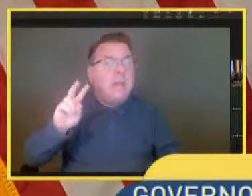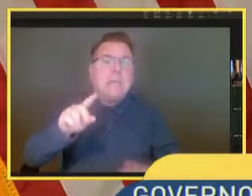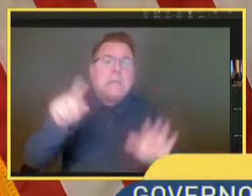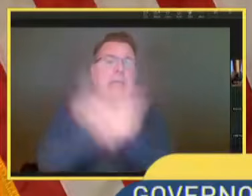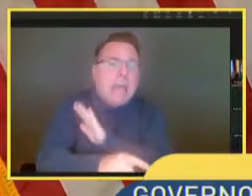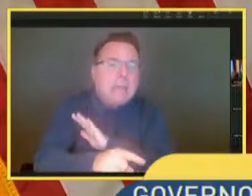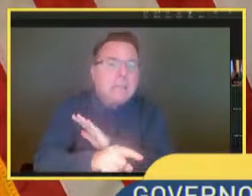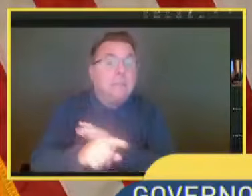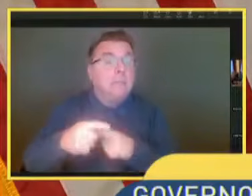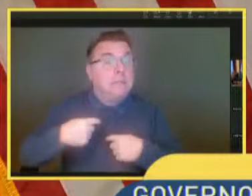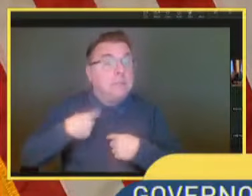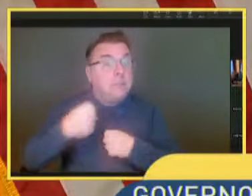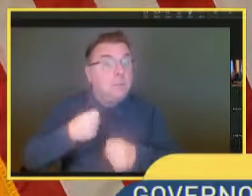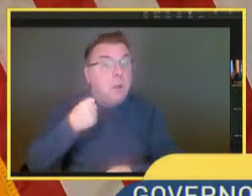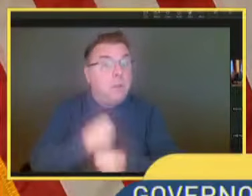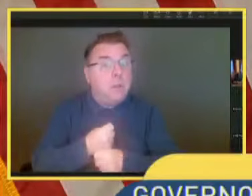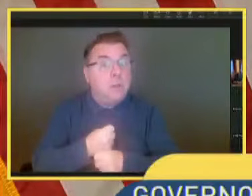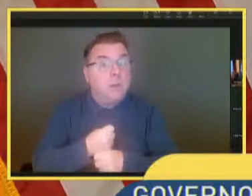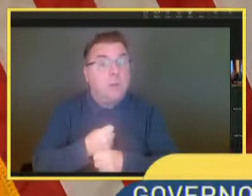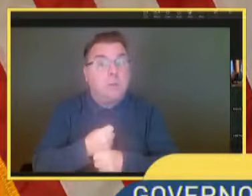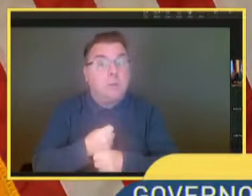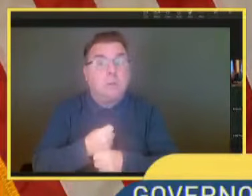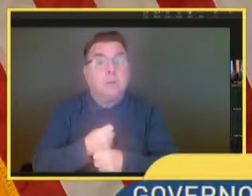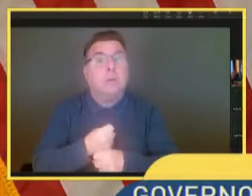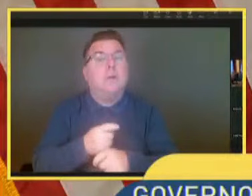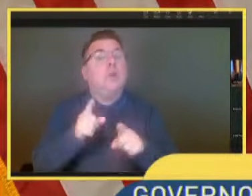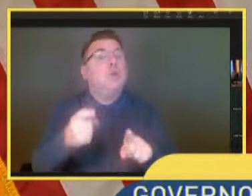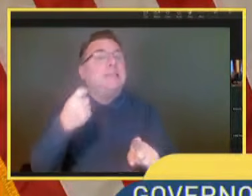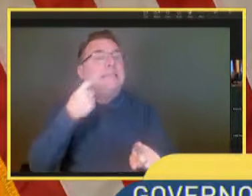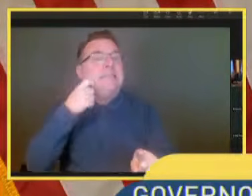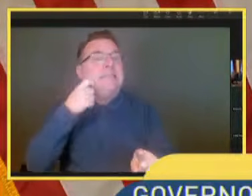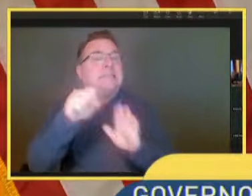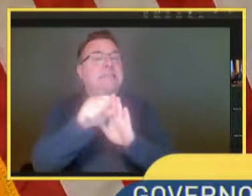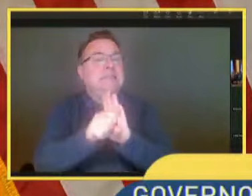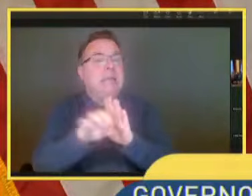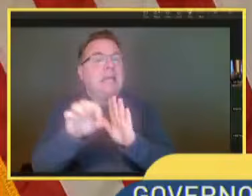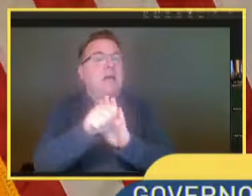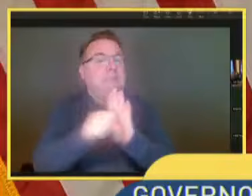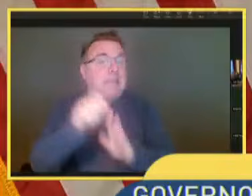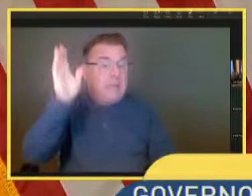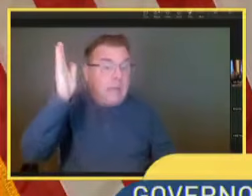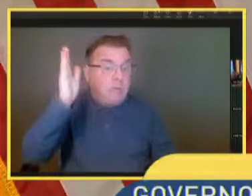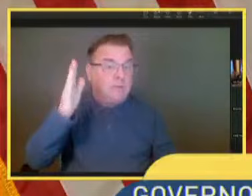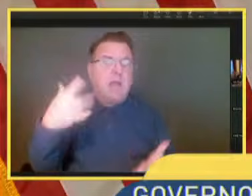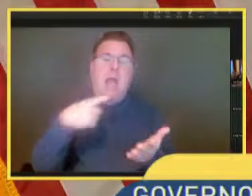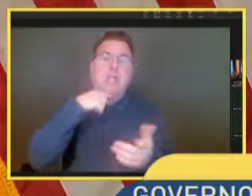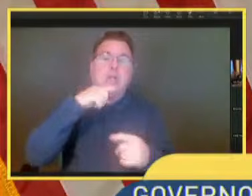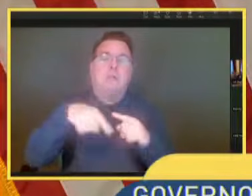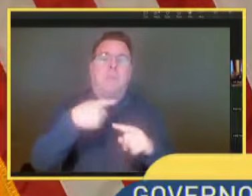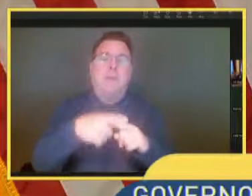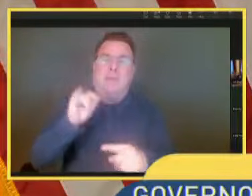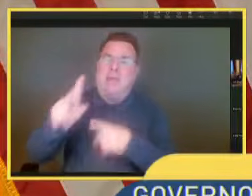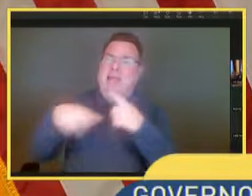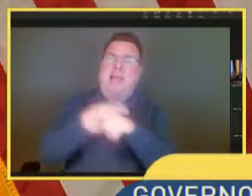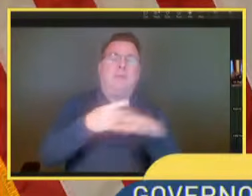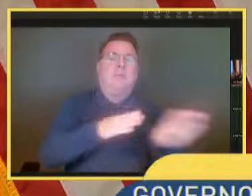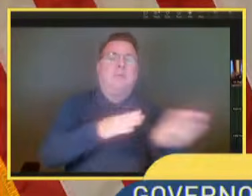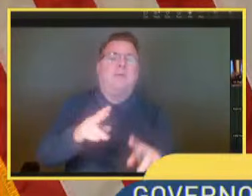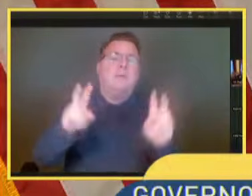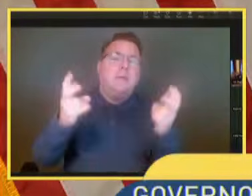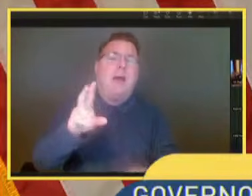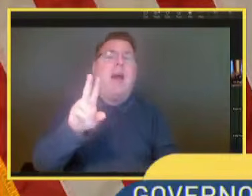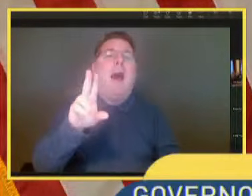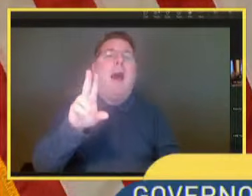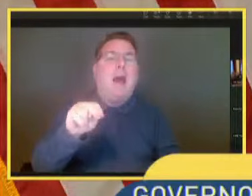year, including on my State of the State address, I have repeatedly spoken about how un-American it is to have masked